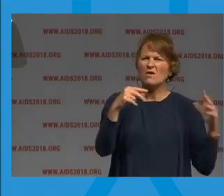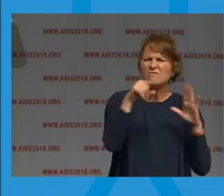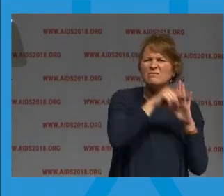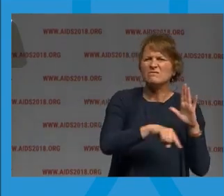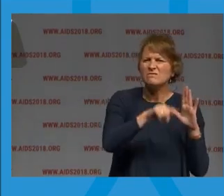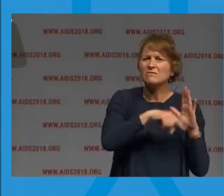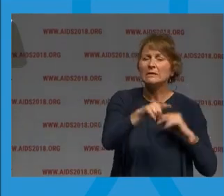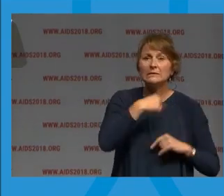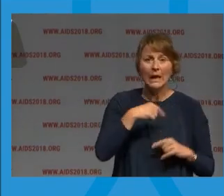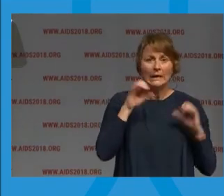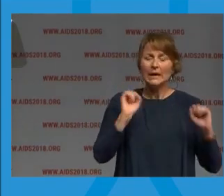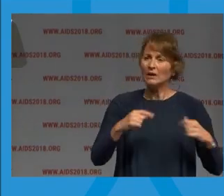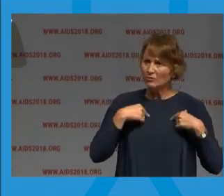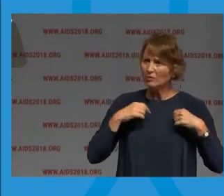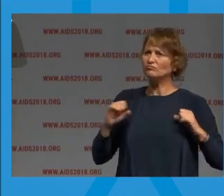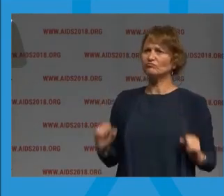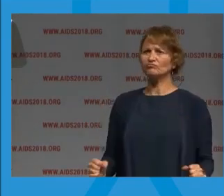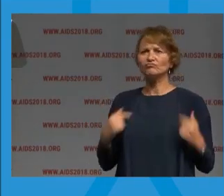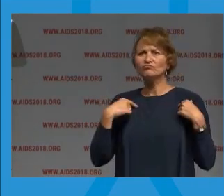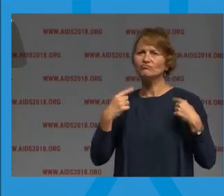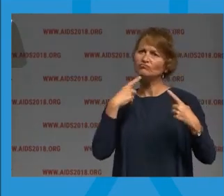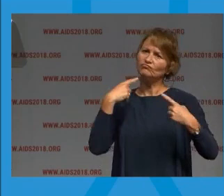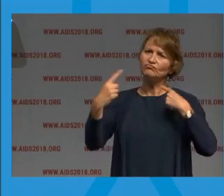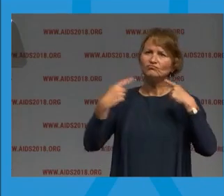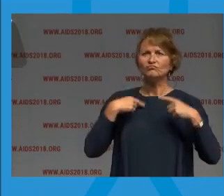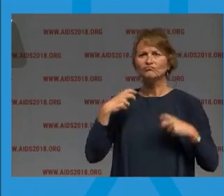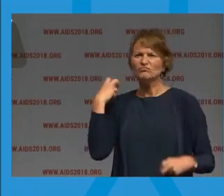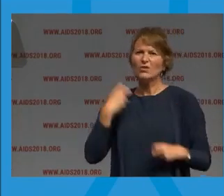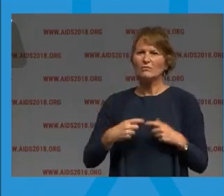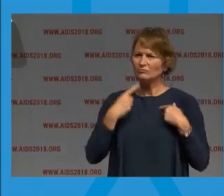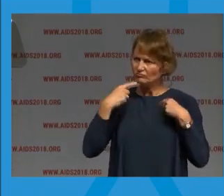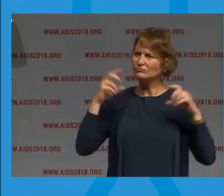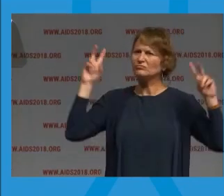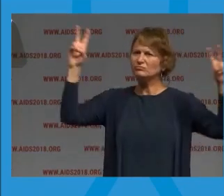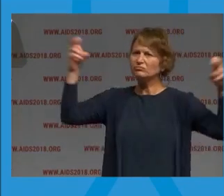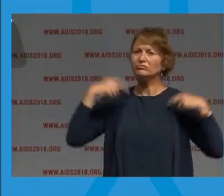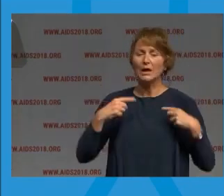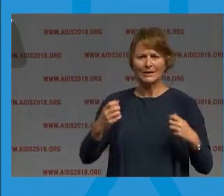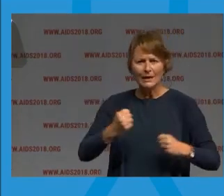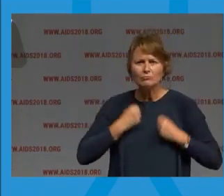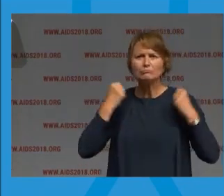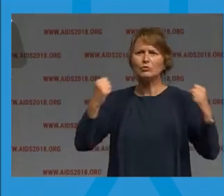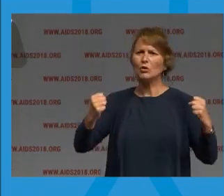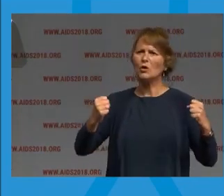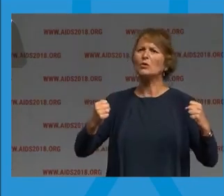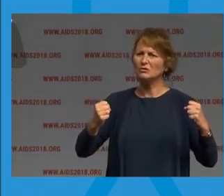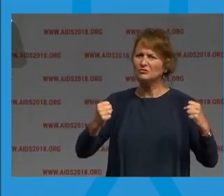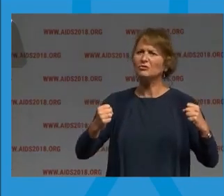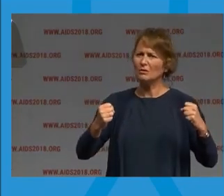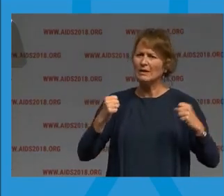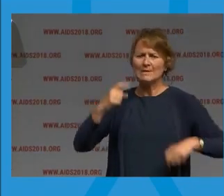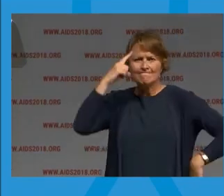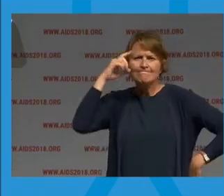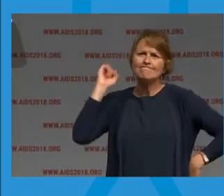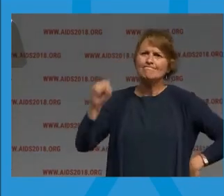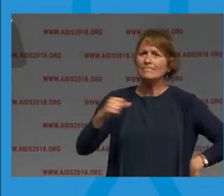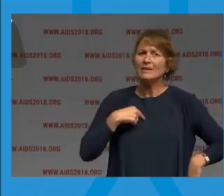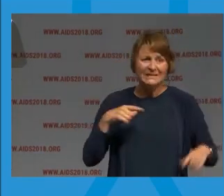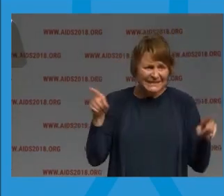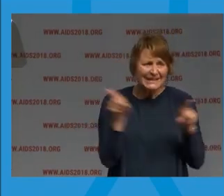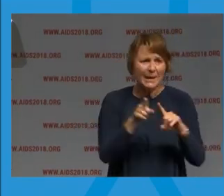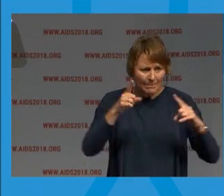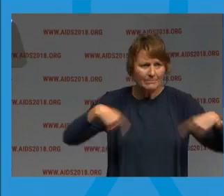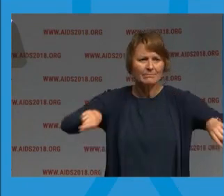the toughest social issues with such courage and conviction, what is our excuse not to do the same?